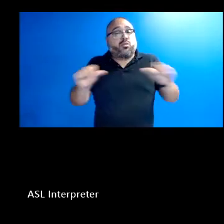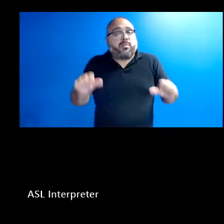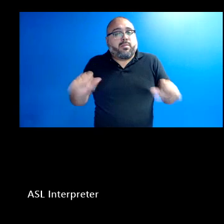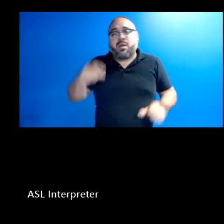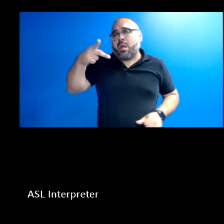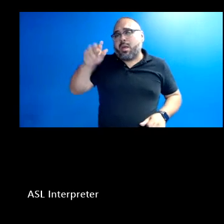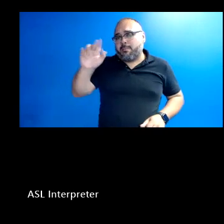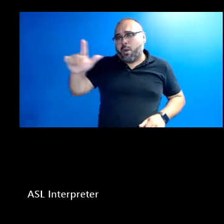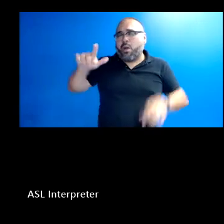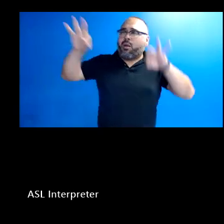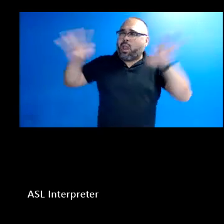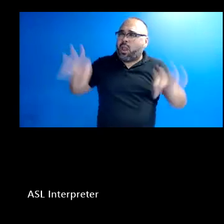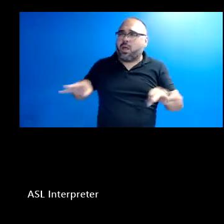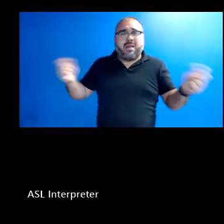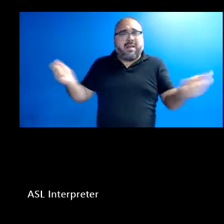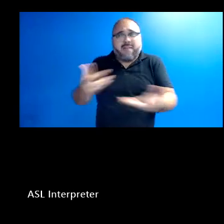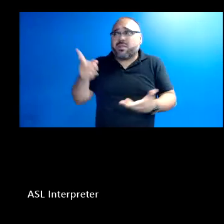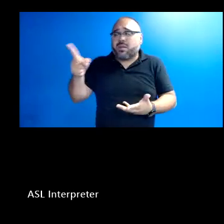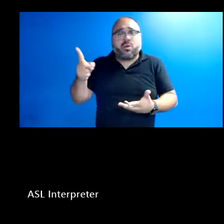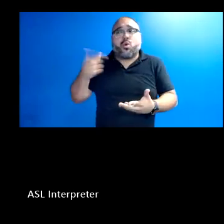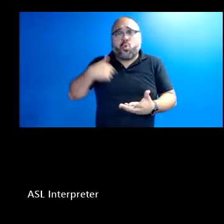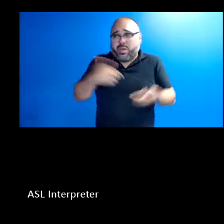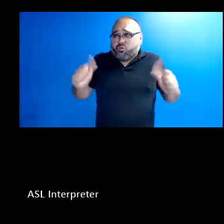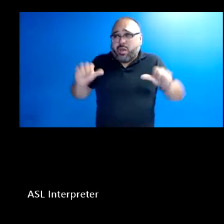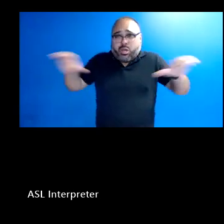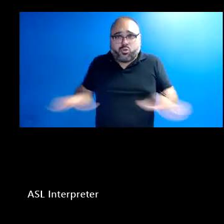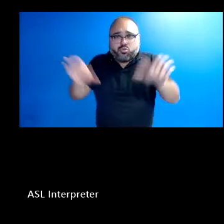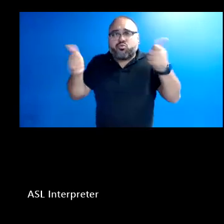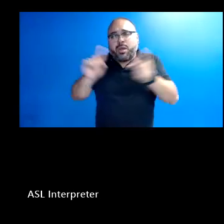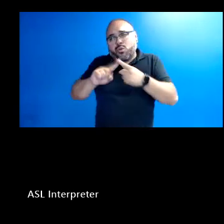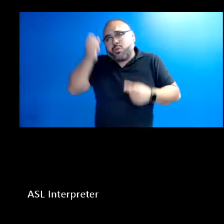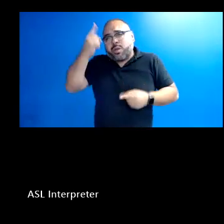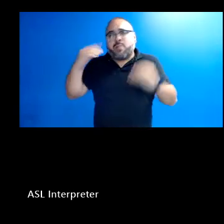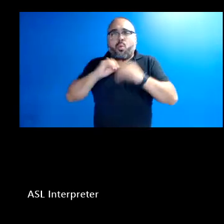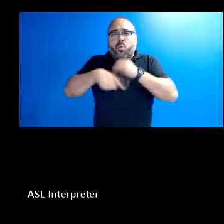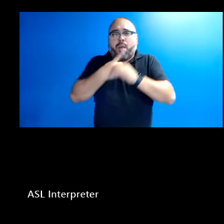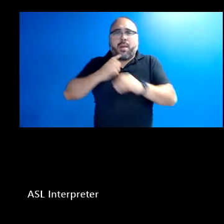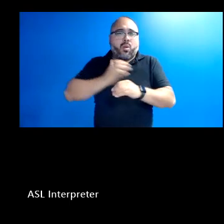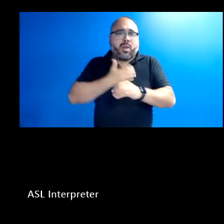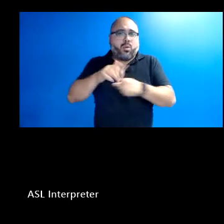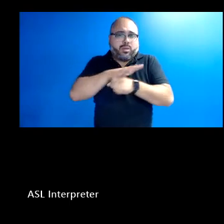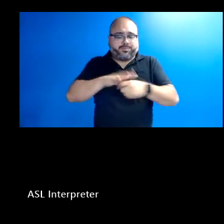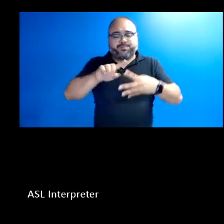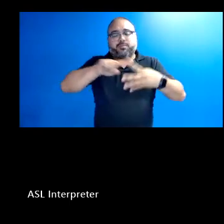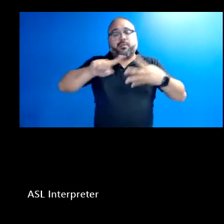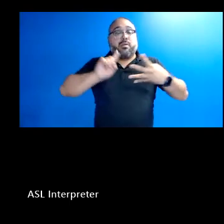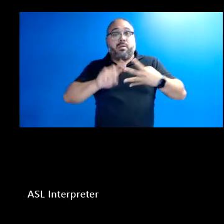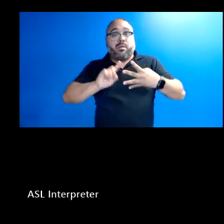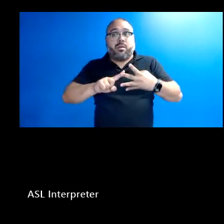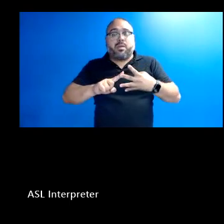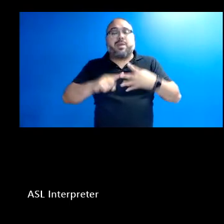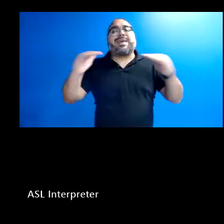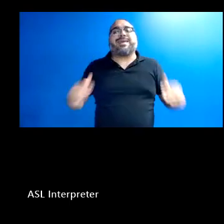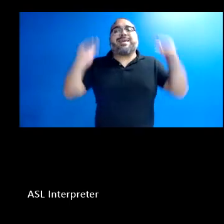describing all those efforts we are doing to understand more and more about our system. The next is enhancing operational